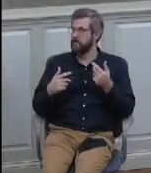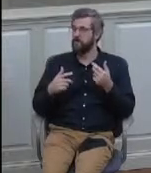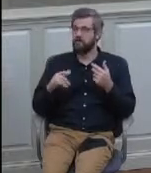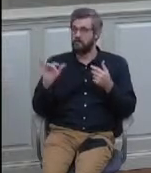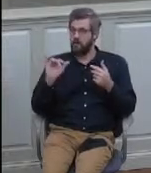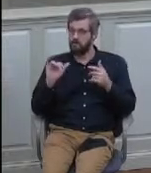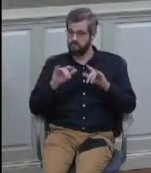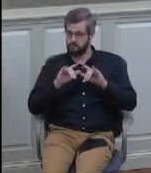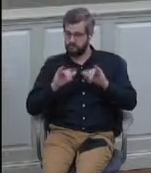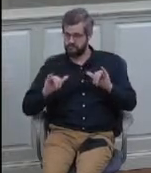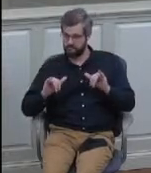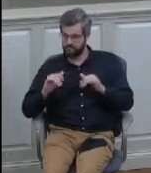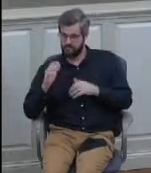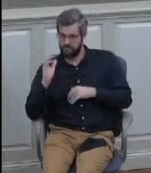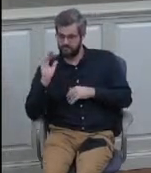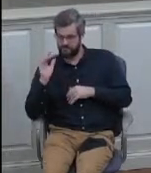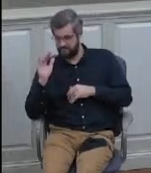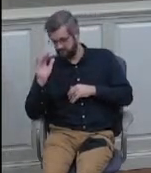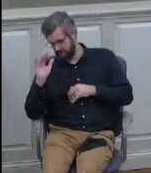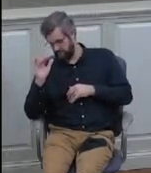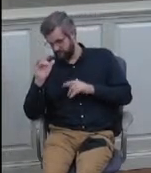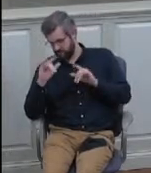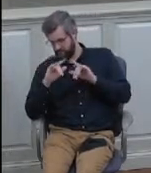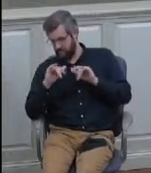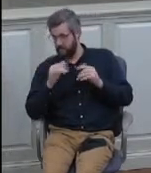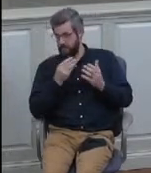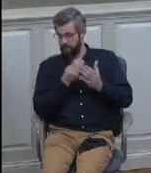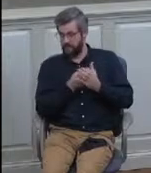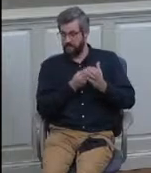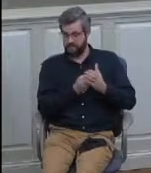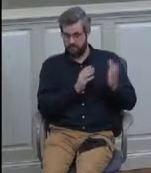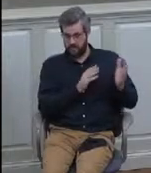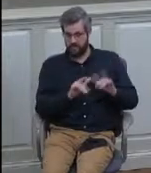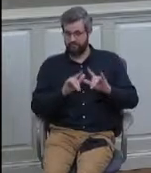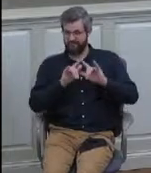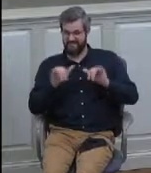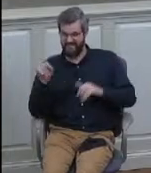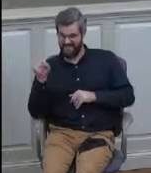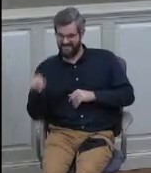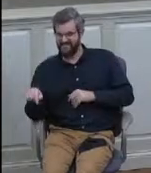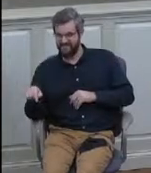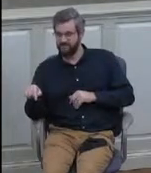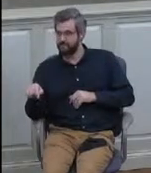in tandem with our budget planning, I think this is a